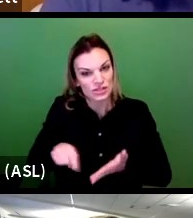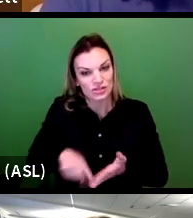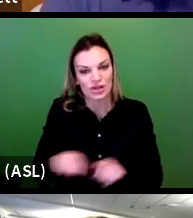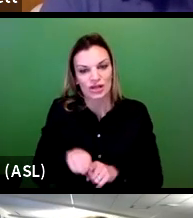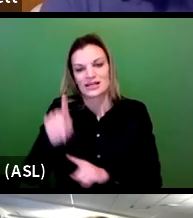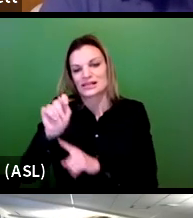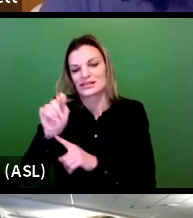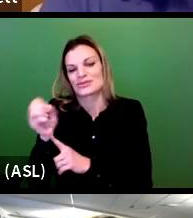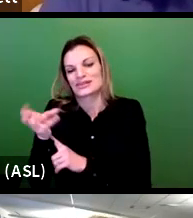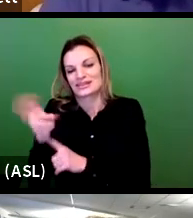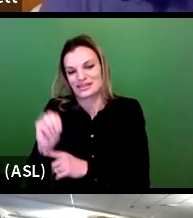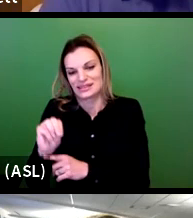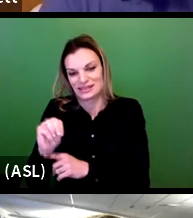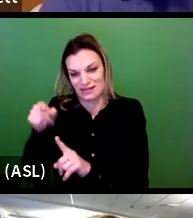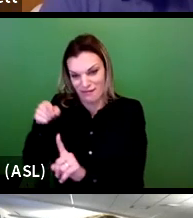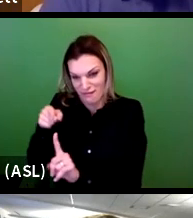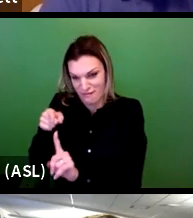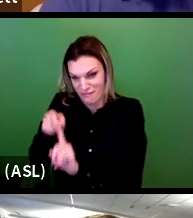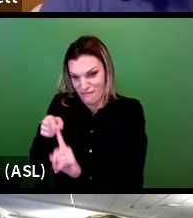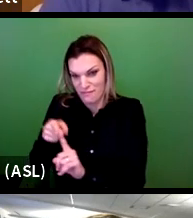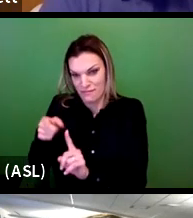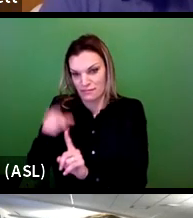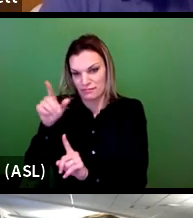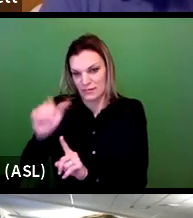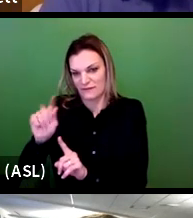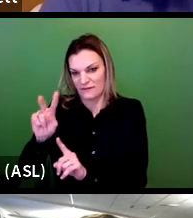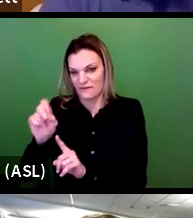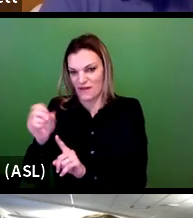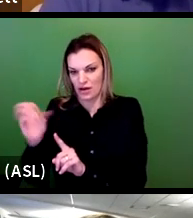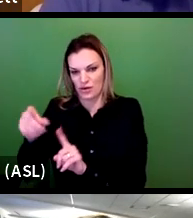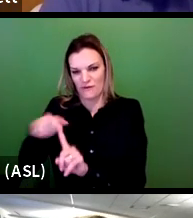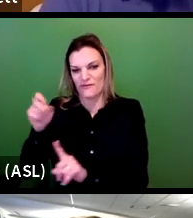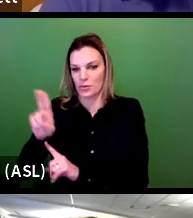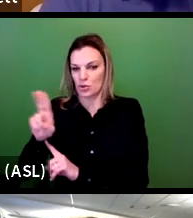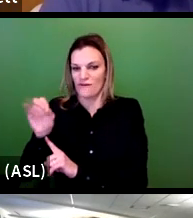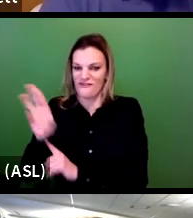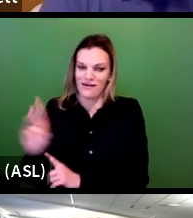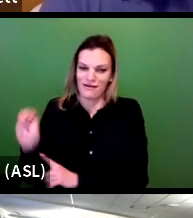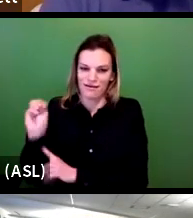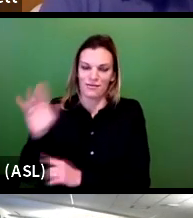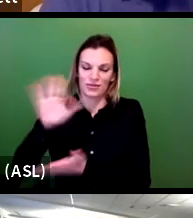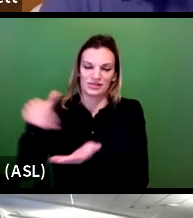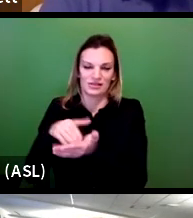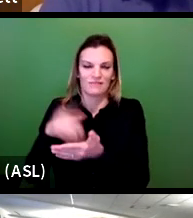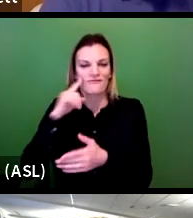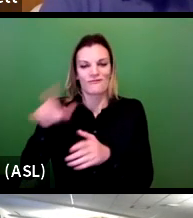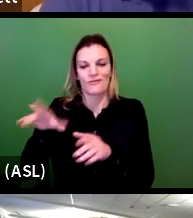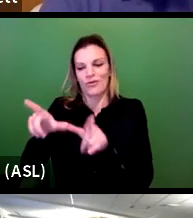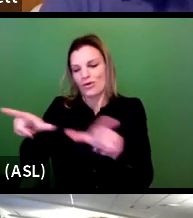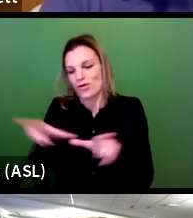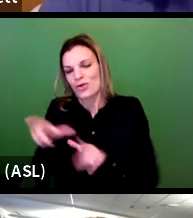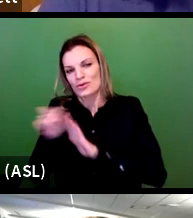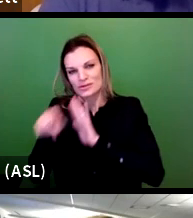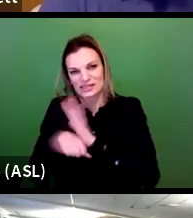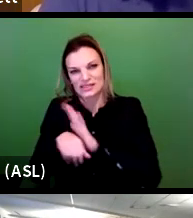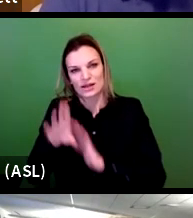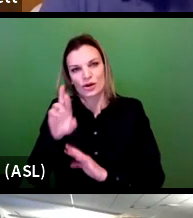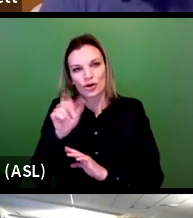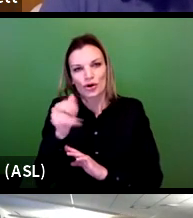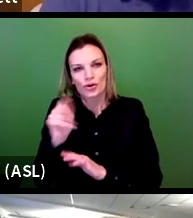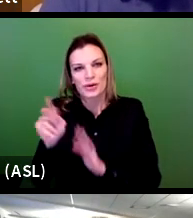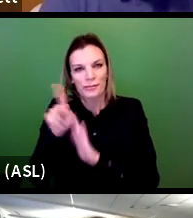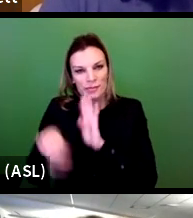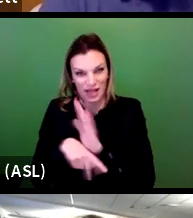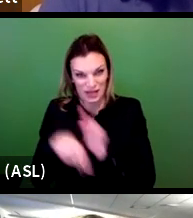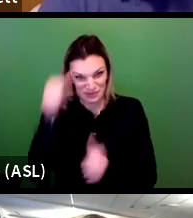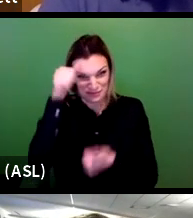Avaco who's the director of the U of M Center for Local, State, and Urban Policy. You met them all in your